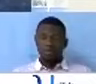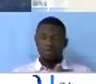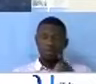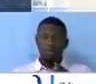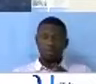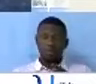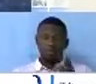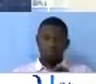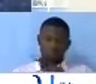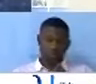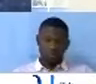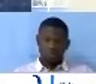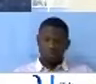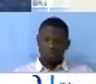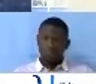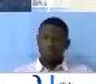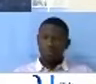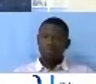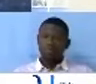that was wrong.